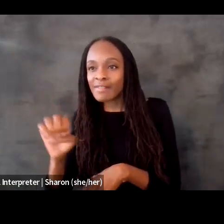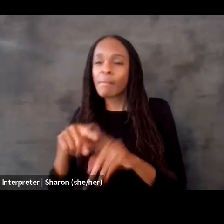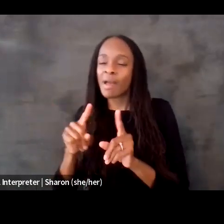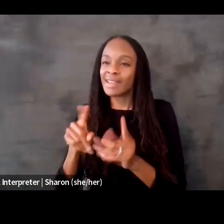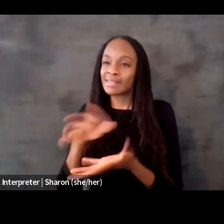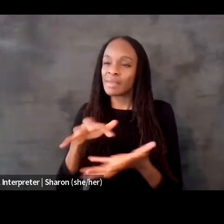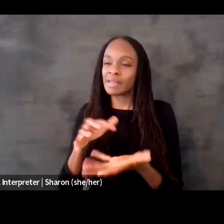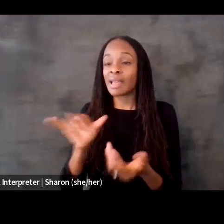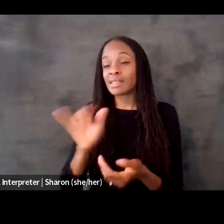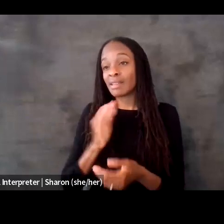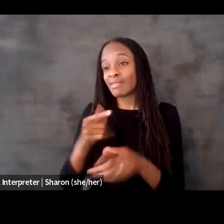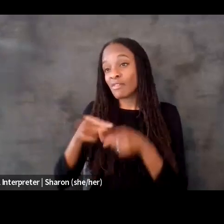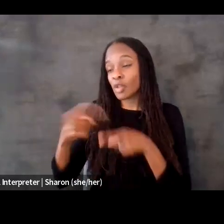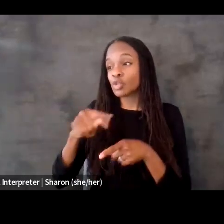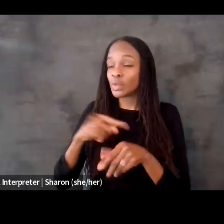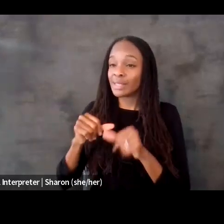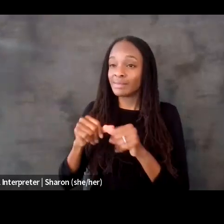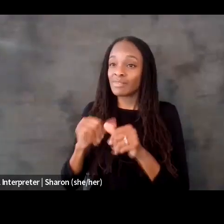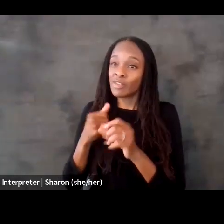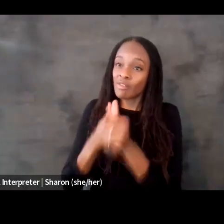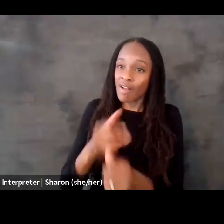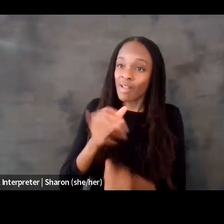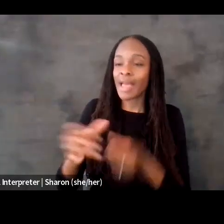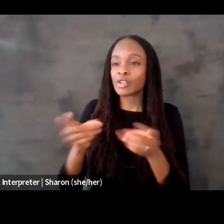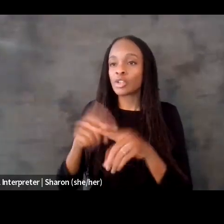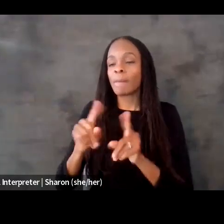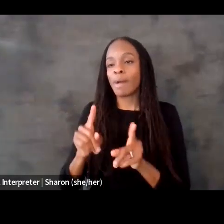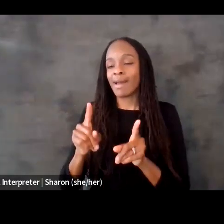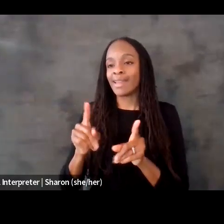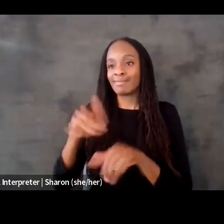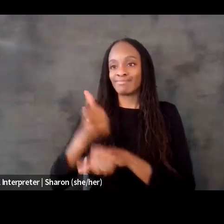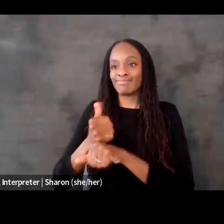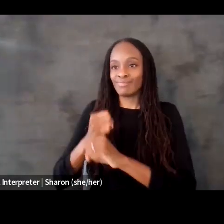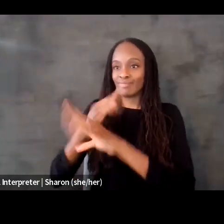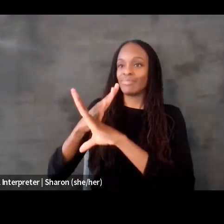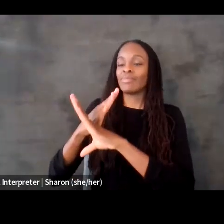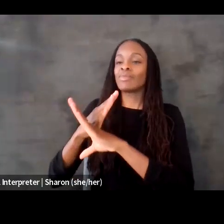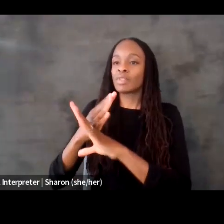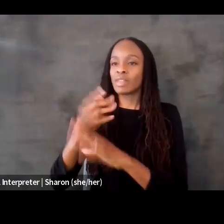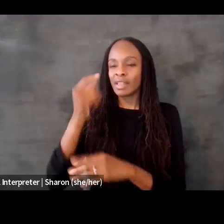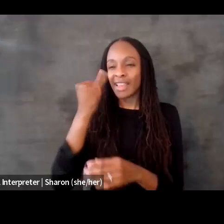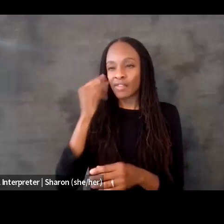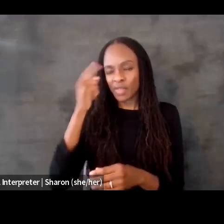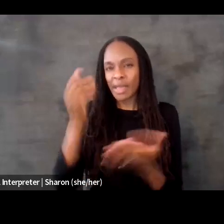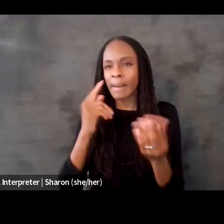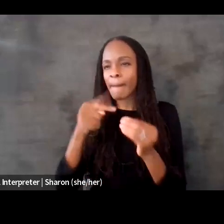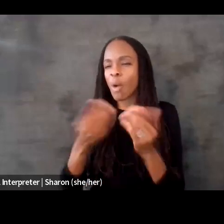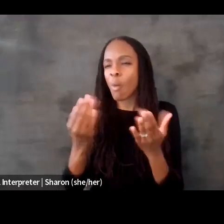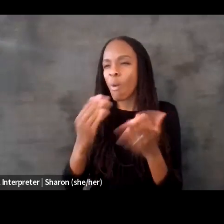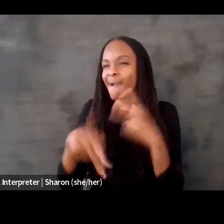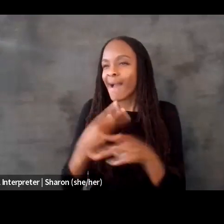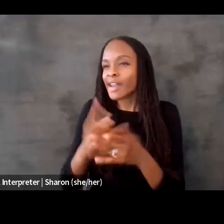as a field, we move forward in that direction, but it has created a barrier when you think about what are the research methods that are used and